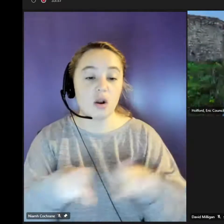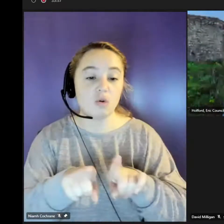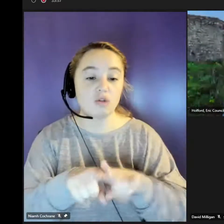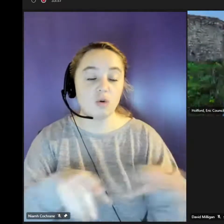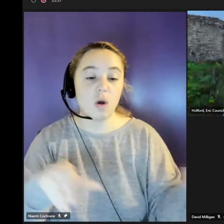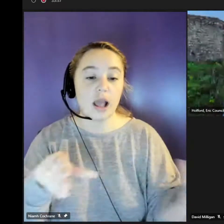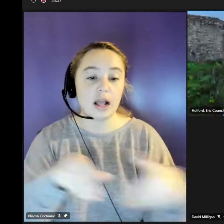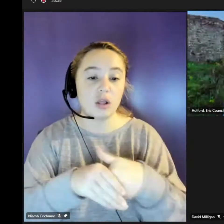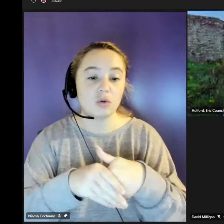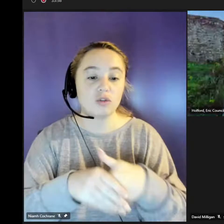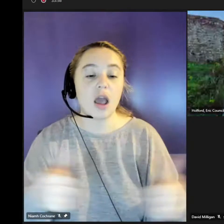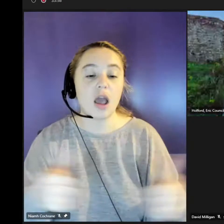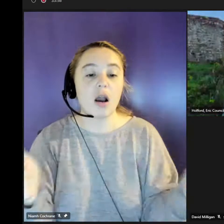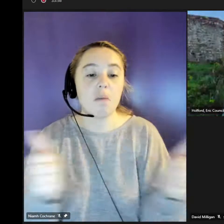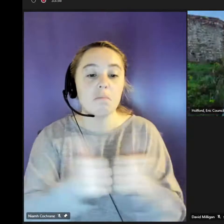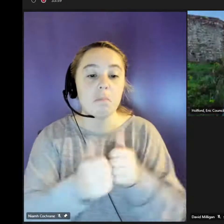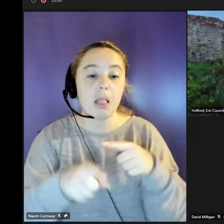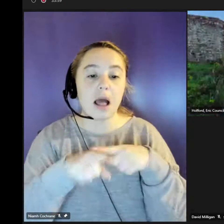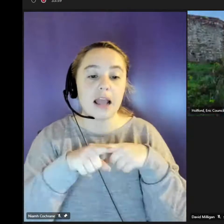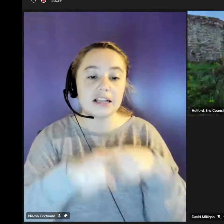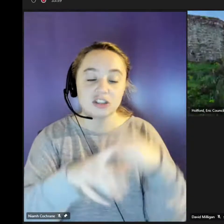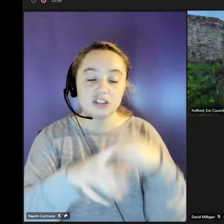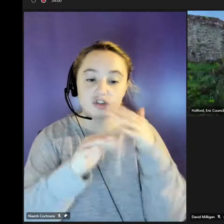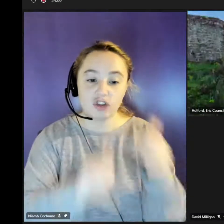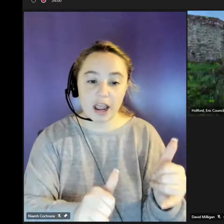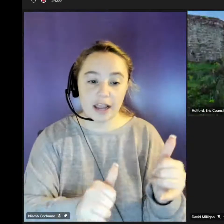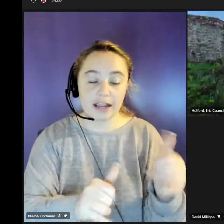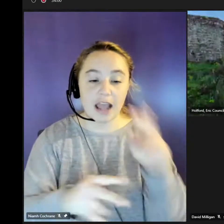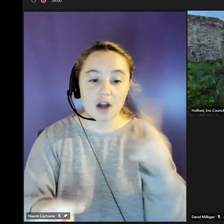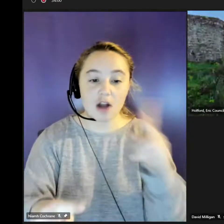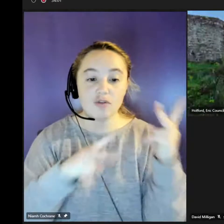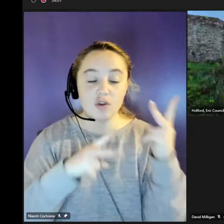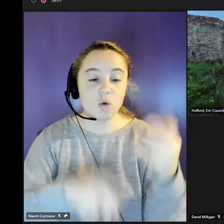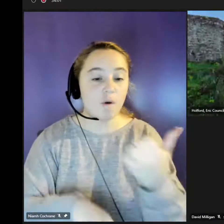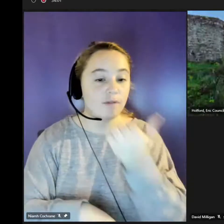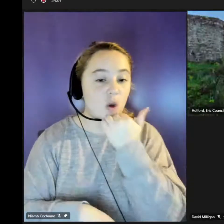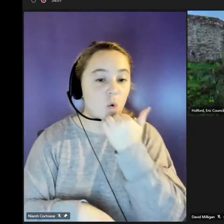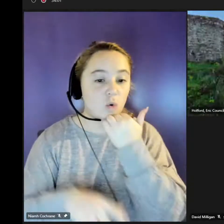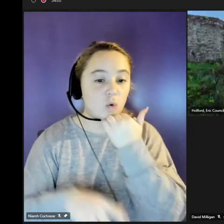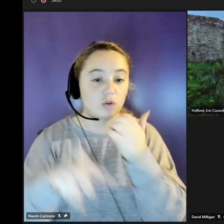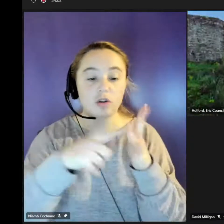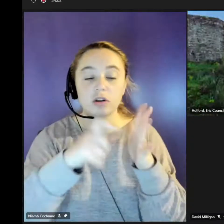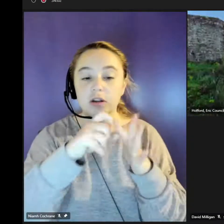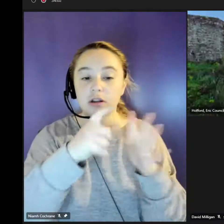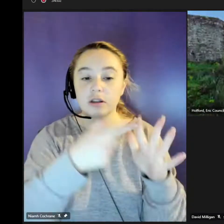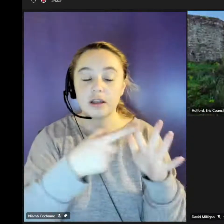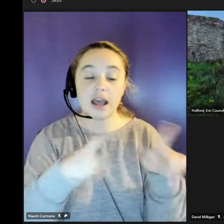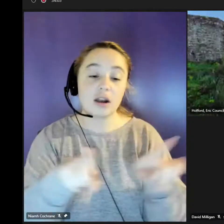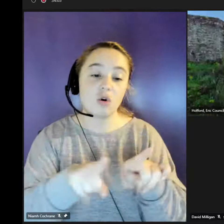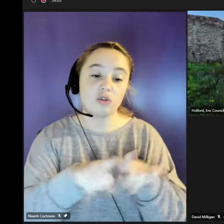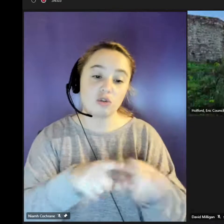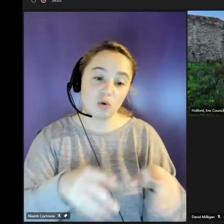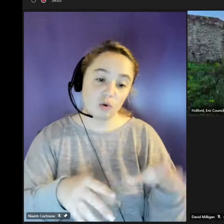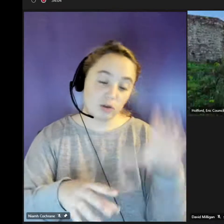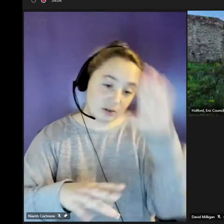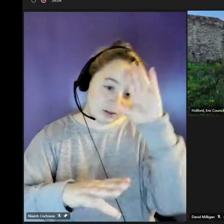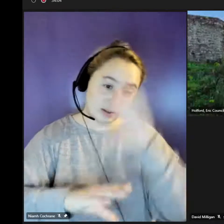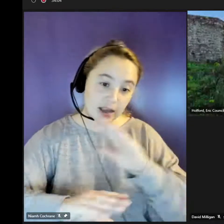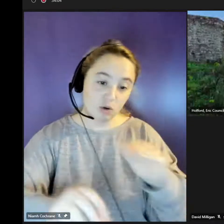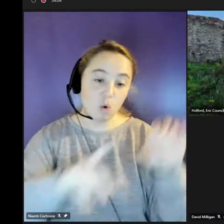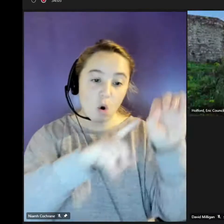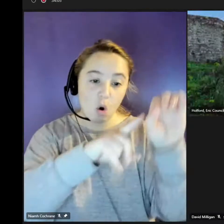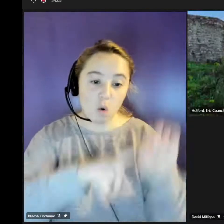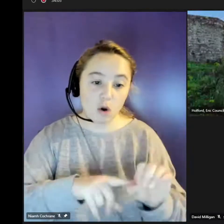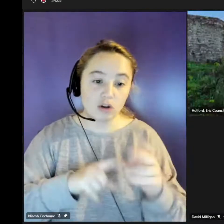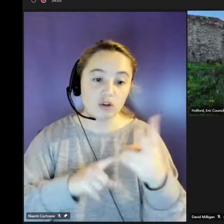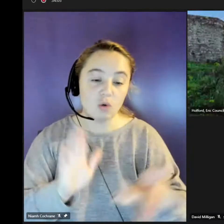annual compliance check and the review of the code, and also to provide you with the Q2 update